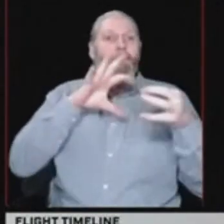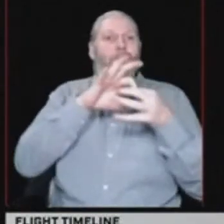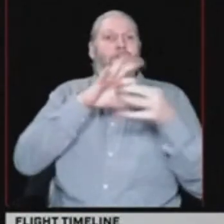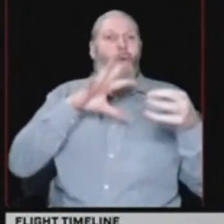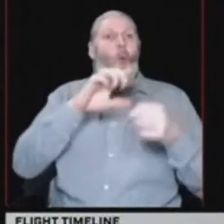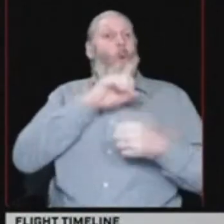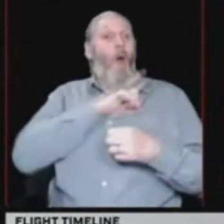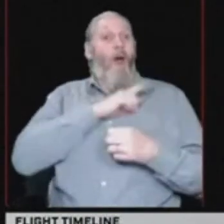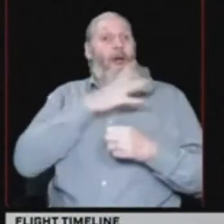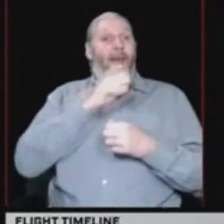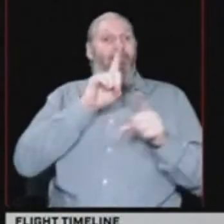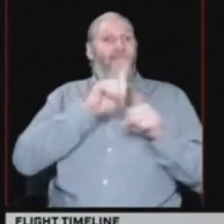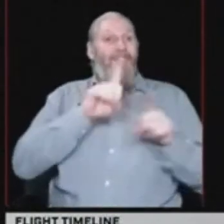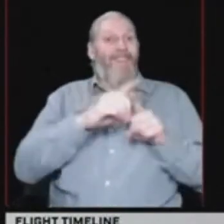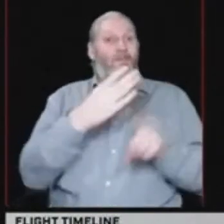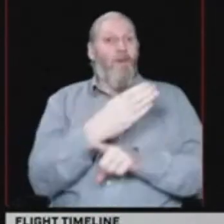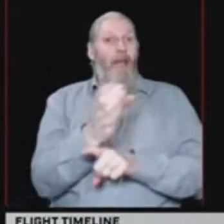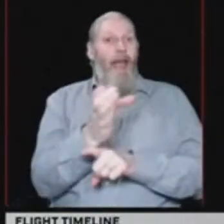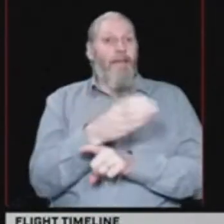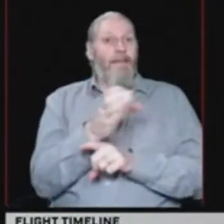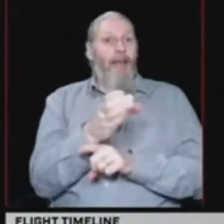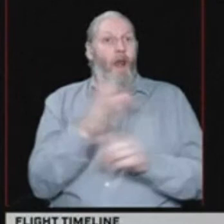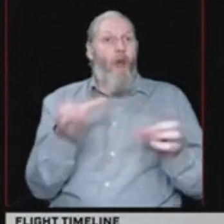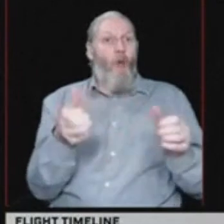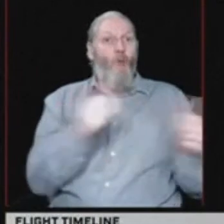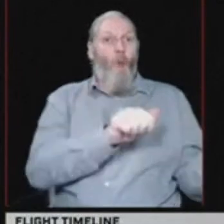that are picking up the signal from the rocket.